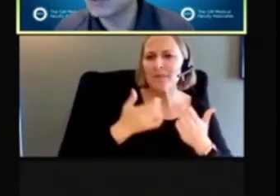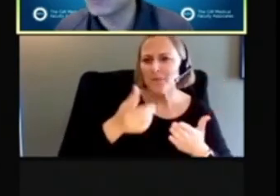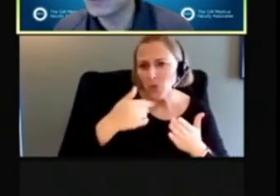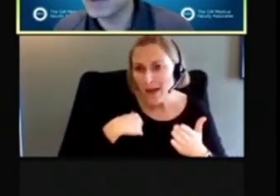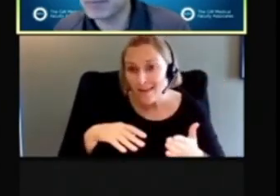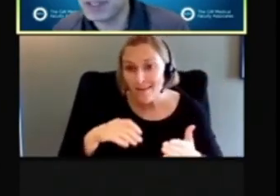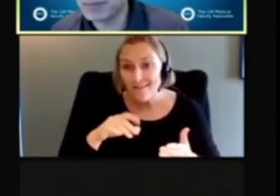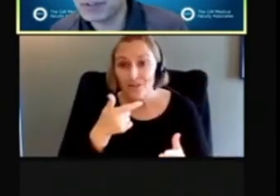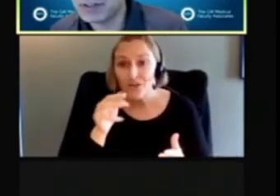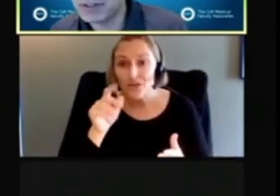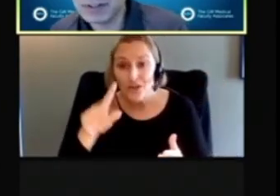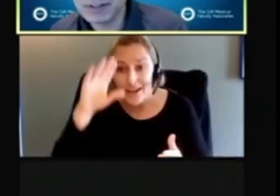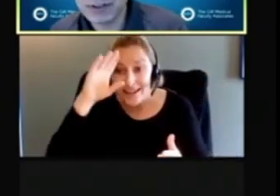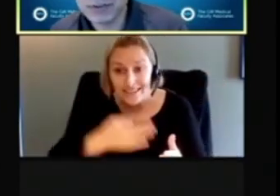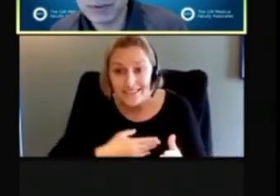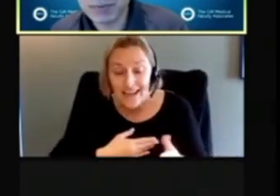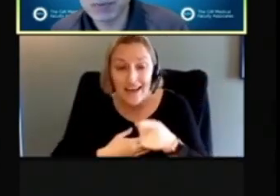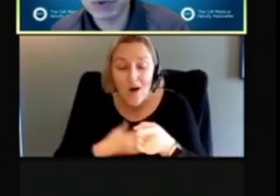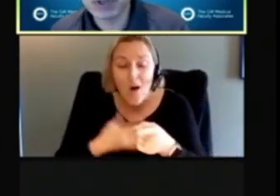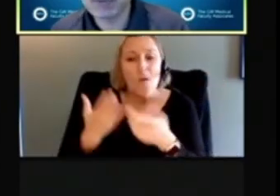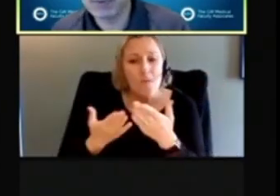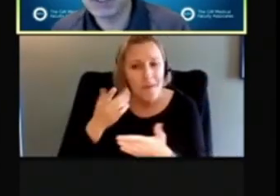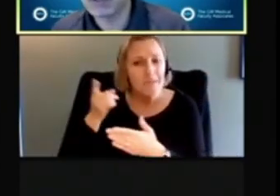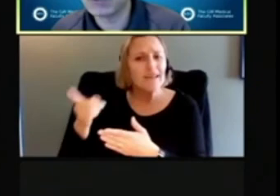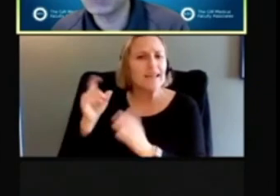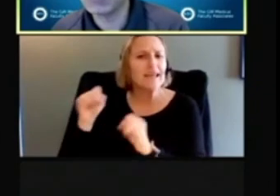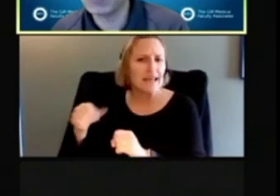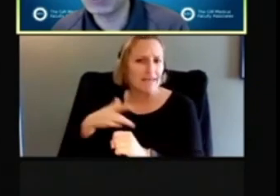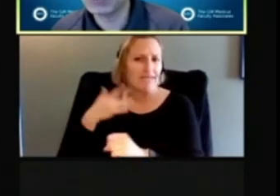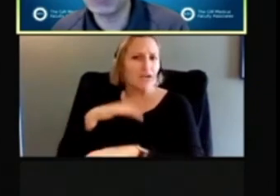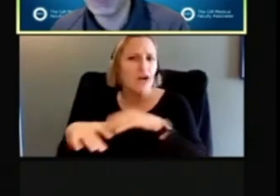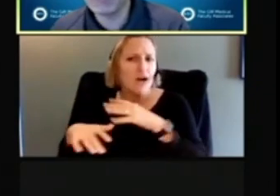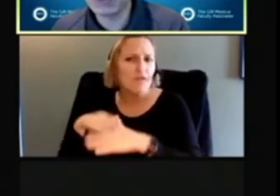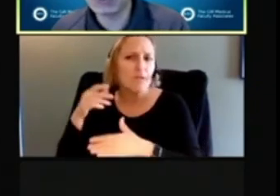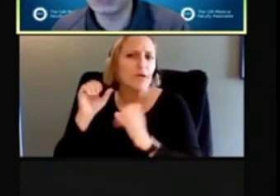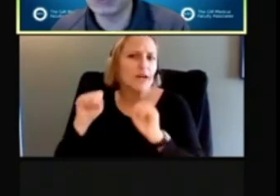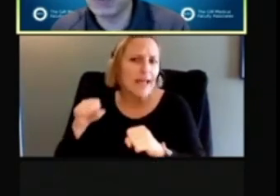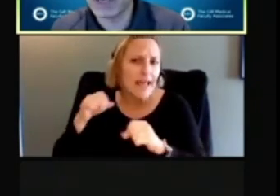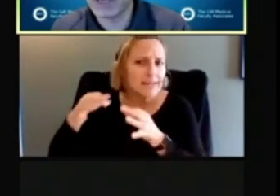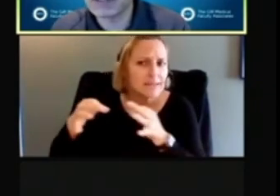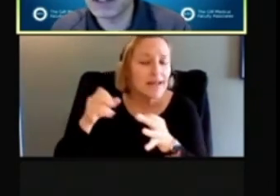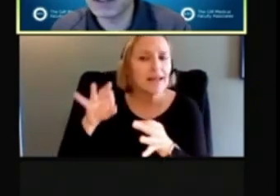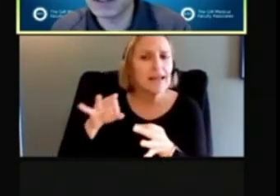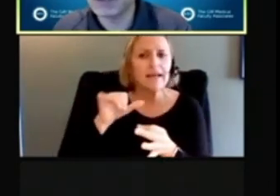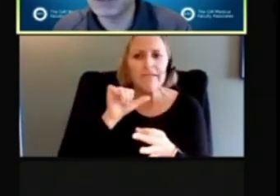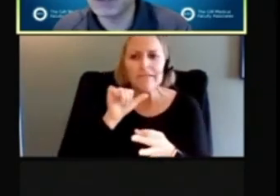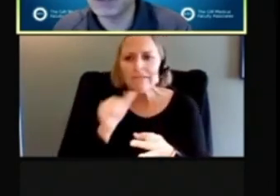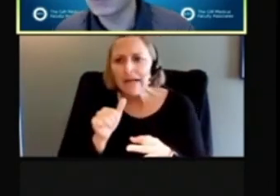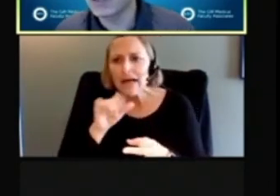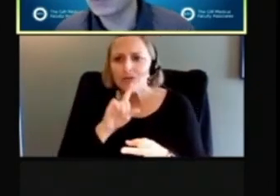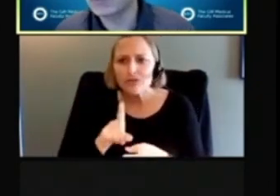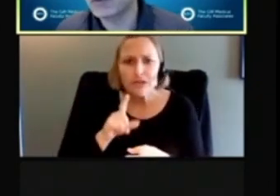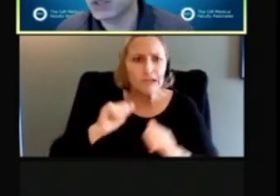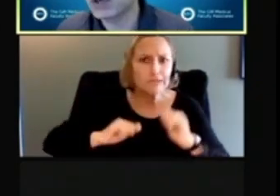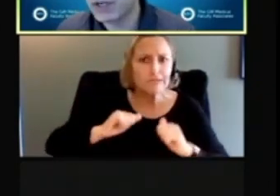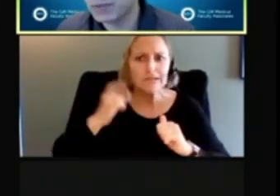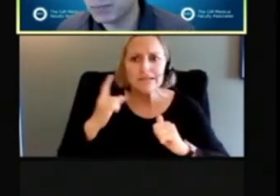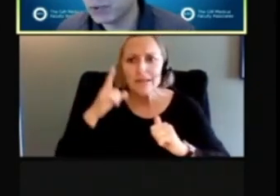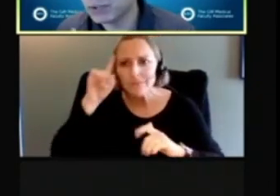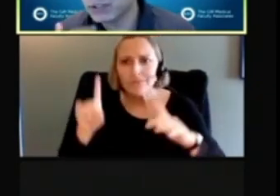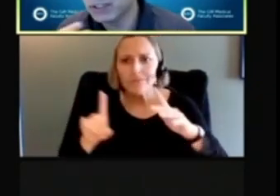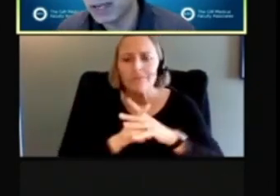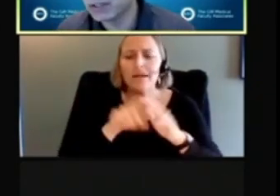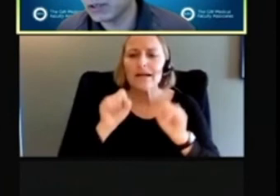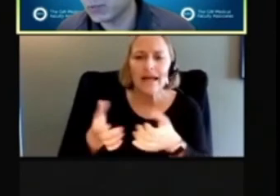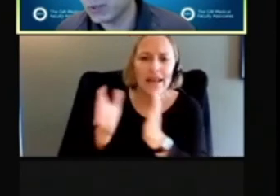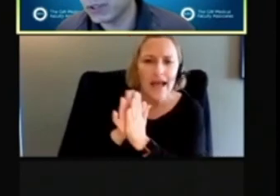grandson, he might be able to, he might be more comfortable with technology. So make sure when you have a question, go back to them. And we are trying to build